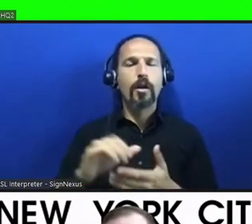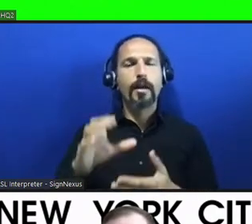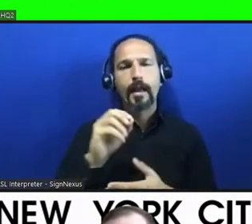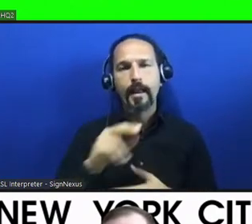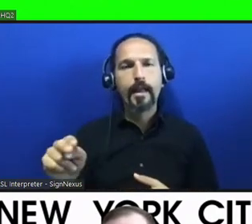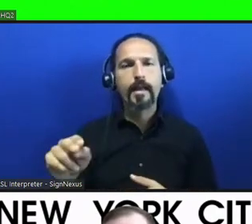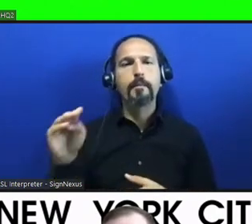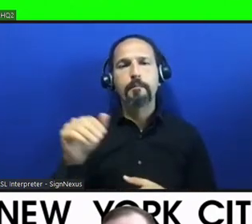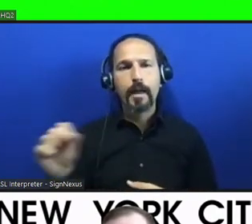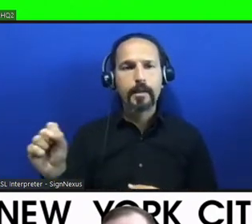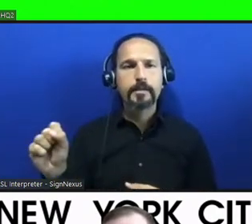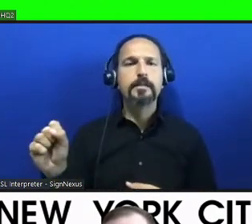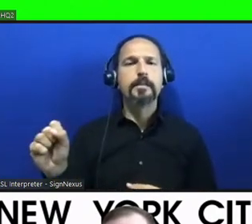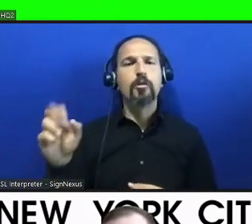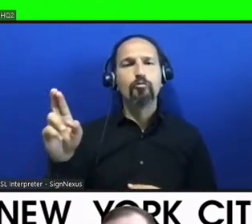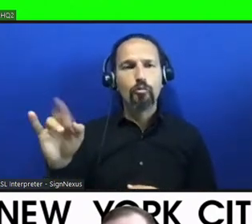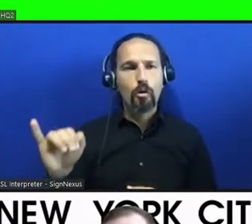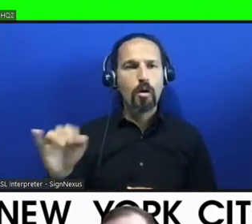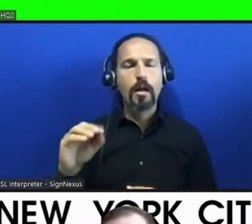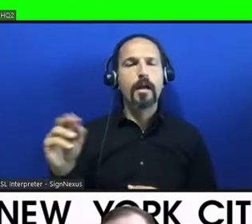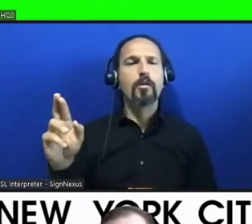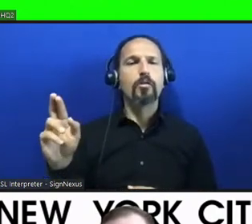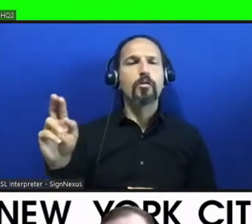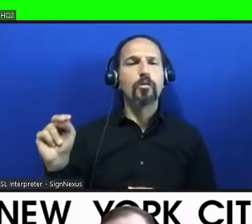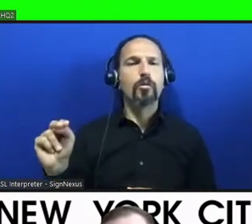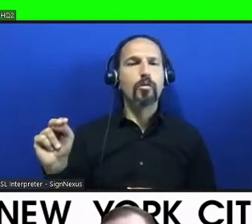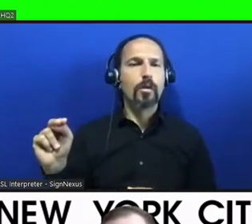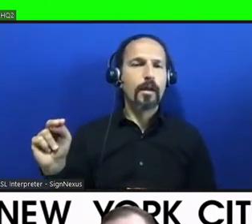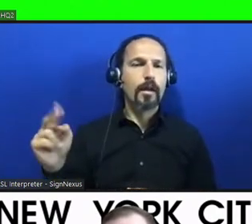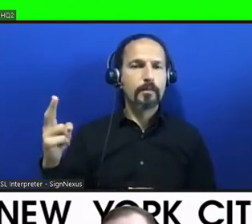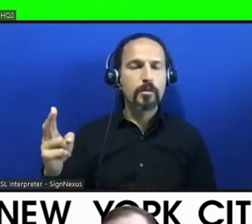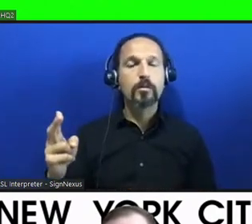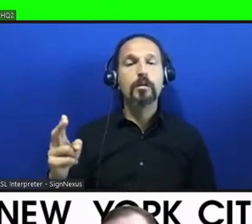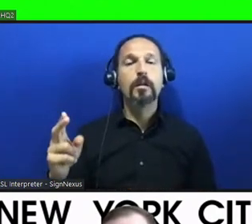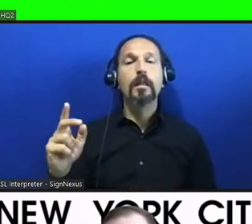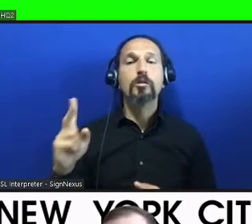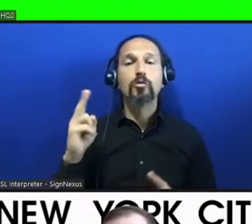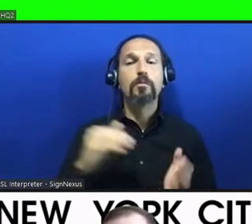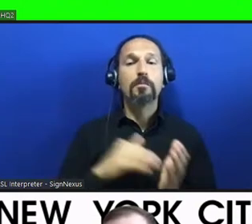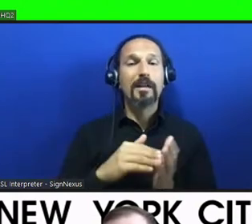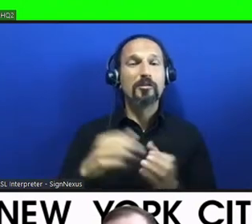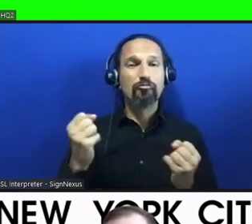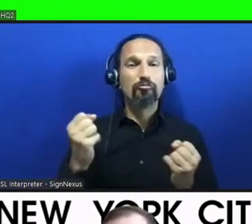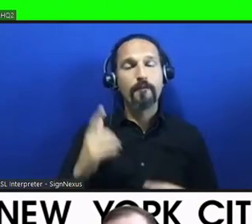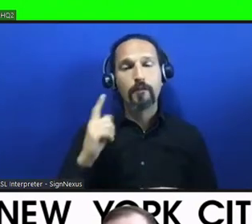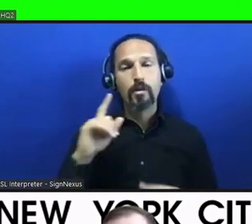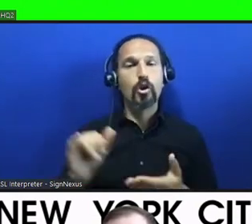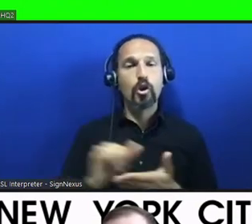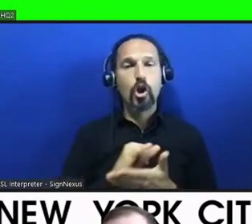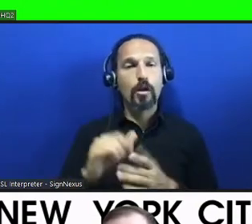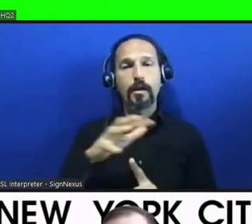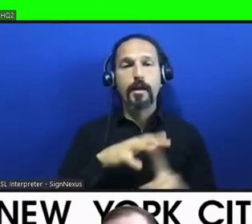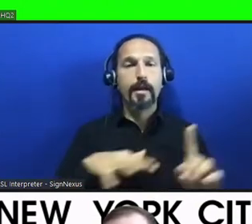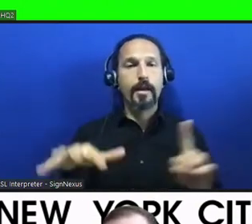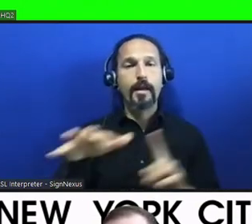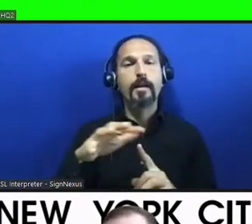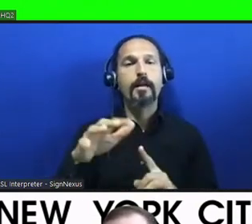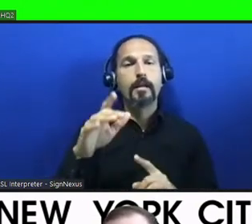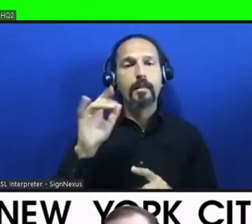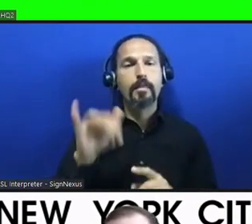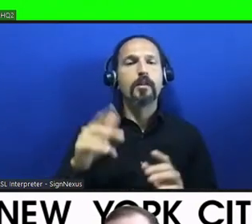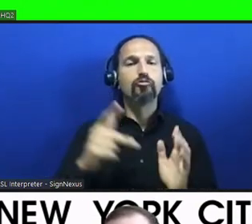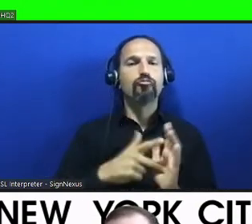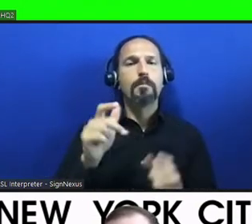Massachusetts Rhode Island and New Hampshire uh nearly 2 million drivers in New York City and the surrounding metropolitan area are